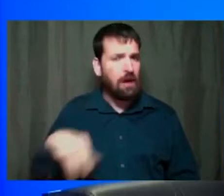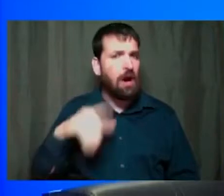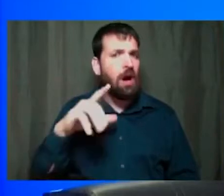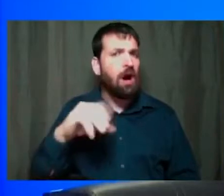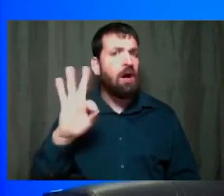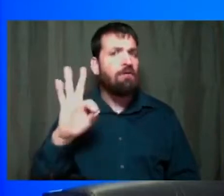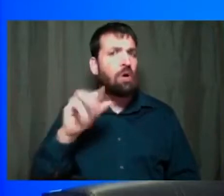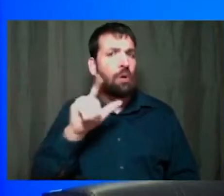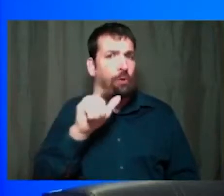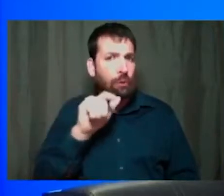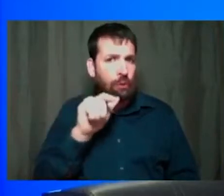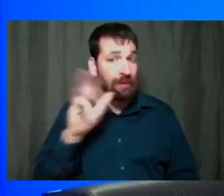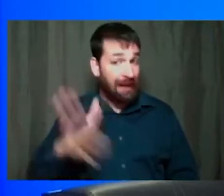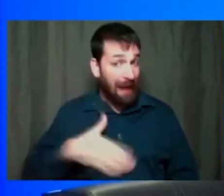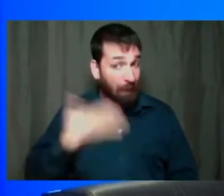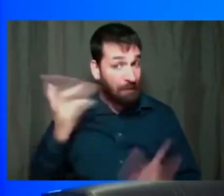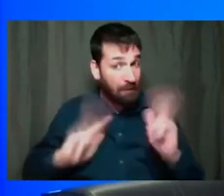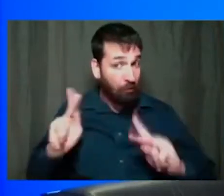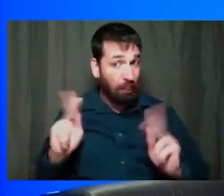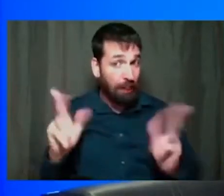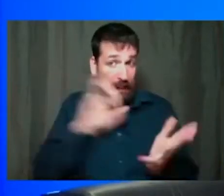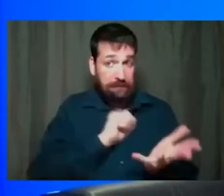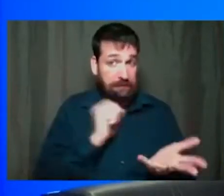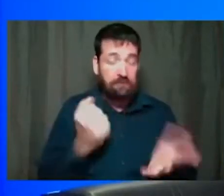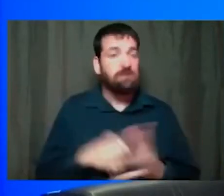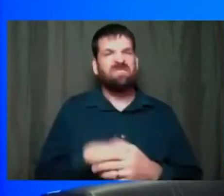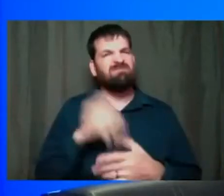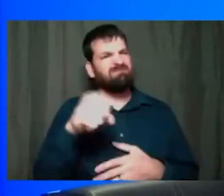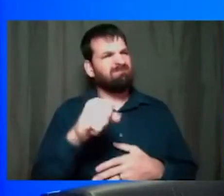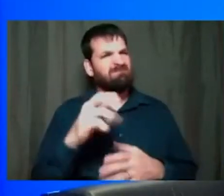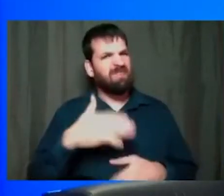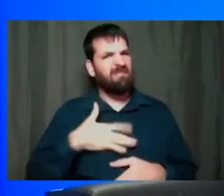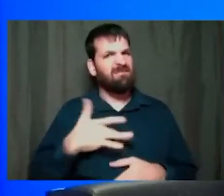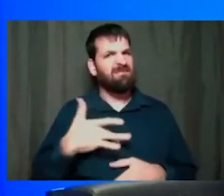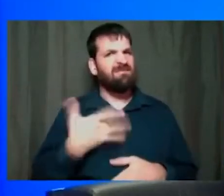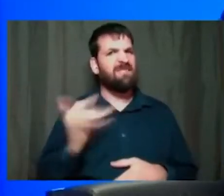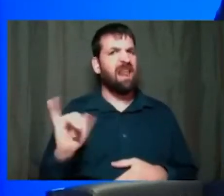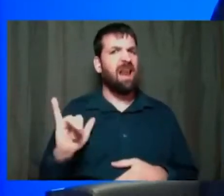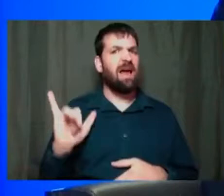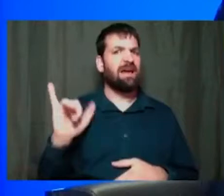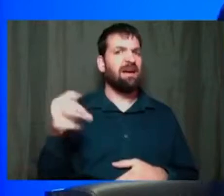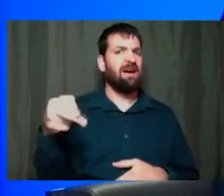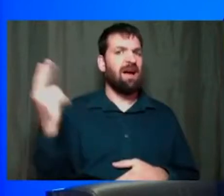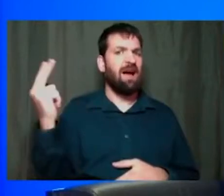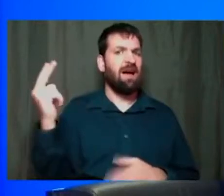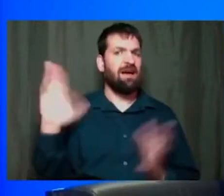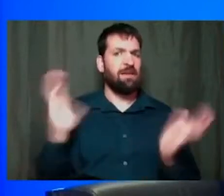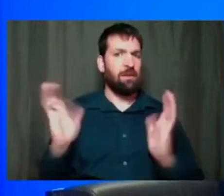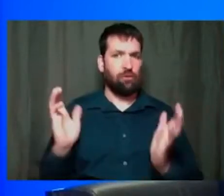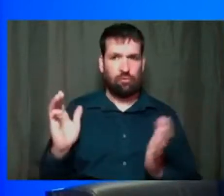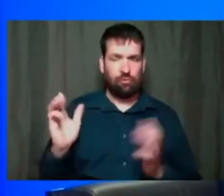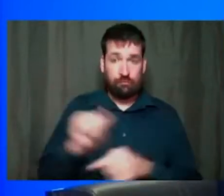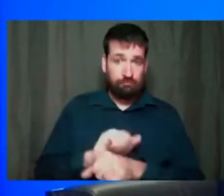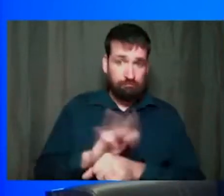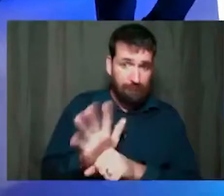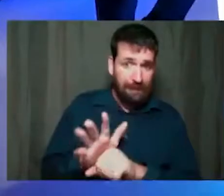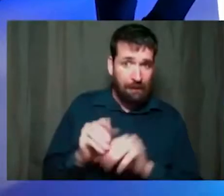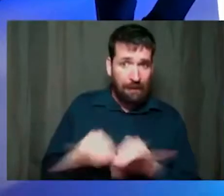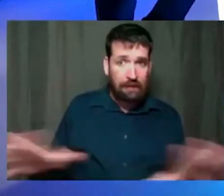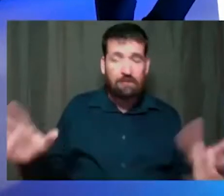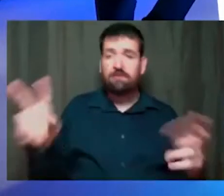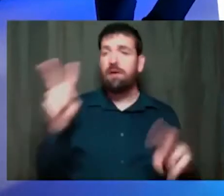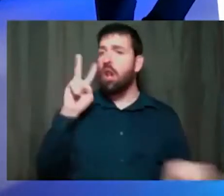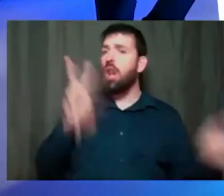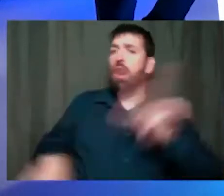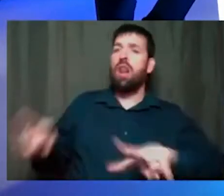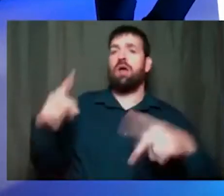Yeah. Apparently, yeah. I mean, Right. It does feel a little high compared to where I think America is in the pandemic and what you read. I mean, you look at the mental health calls we have,